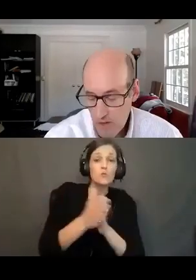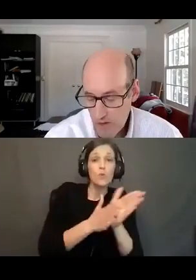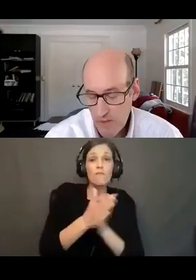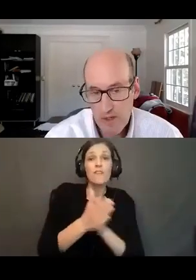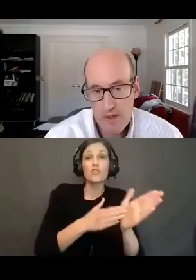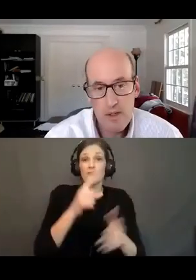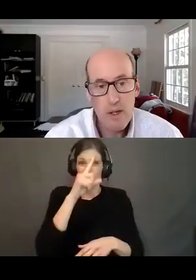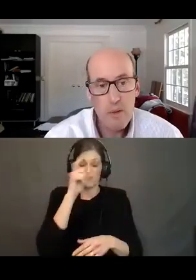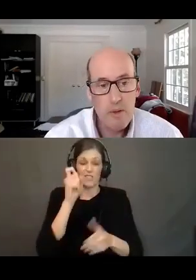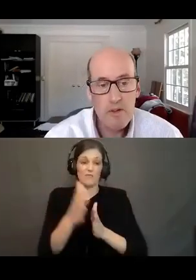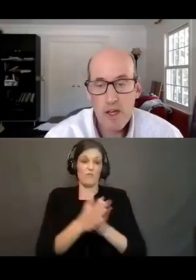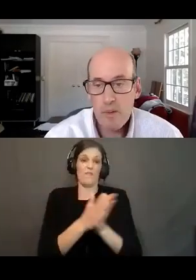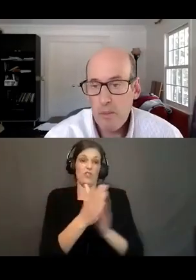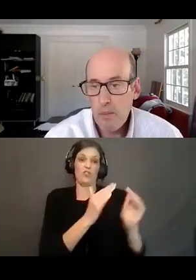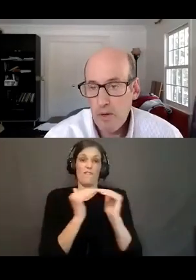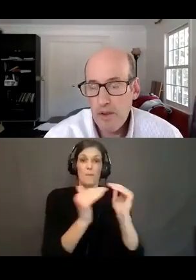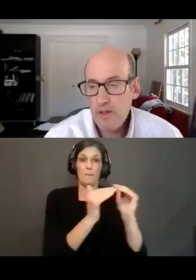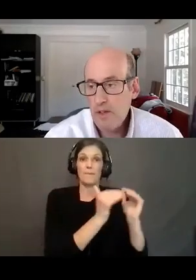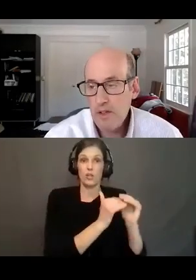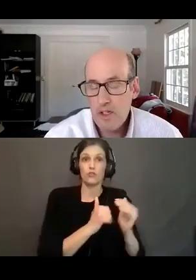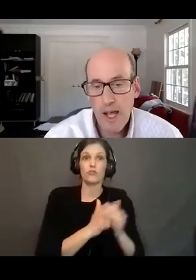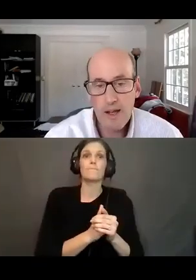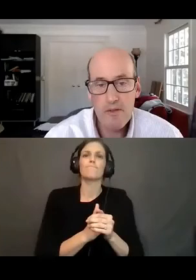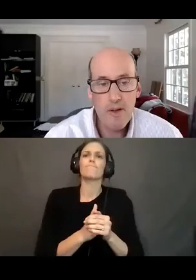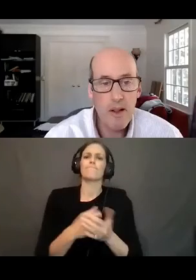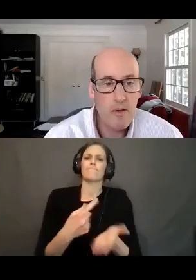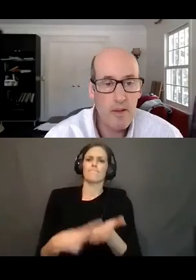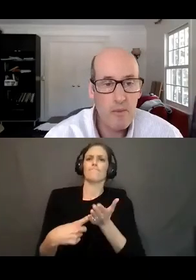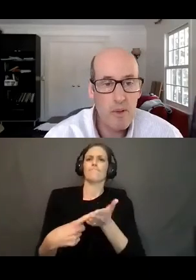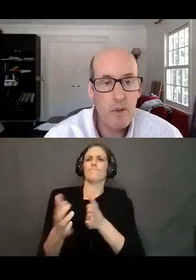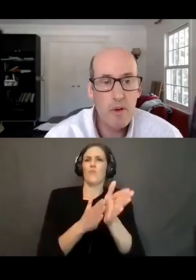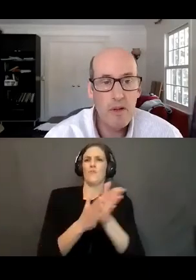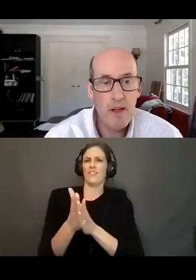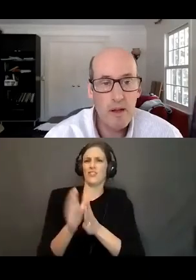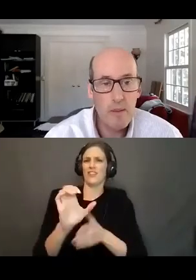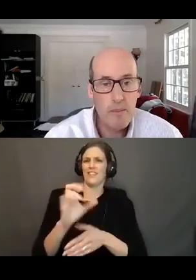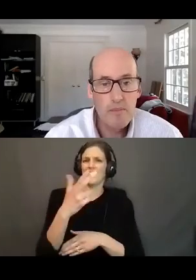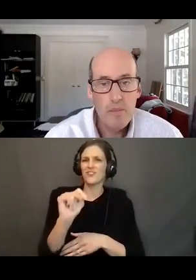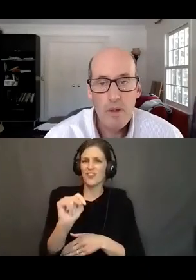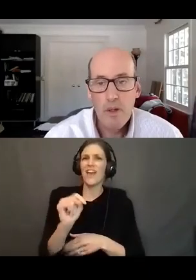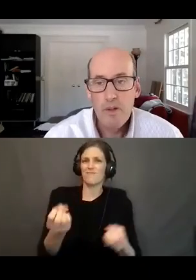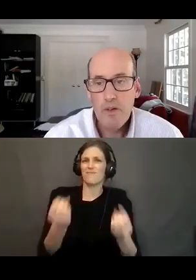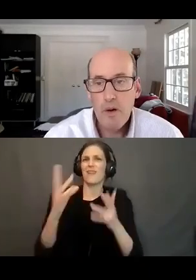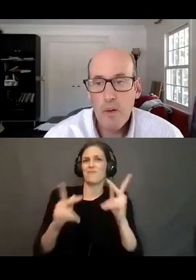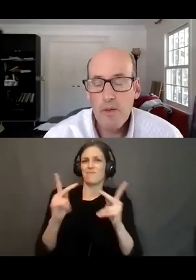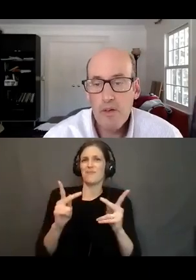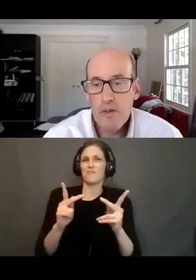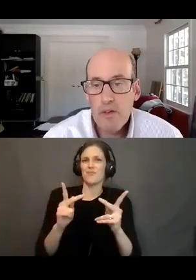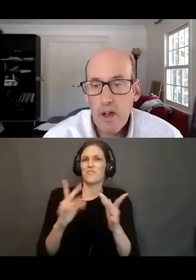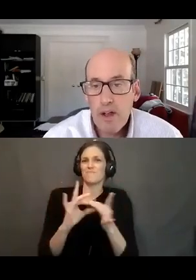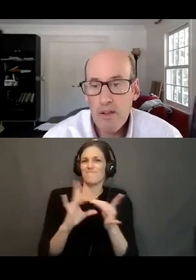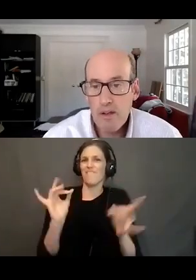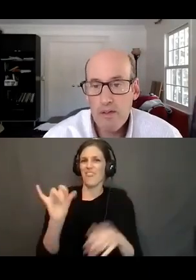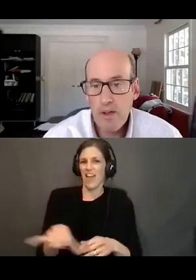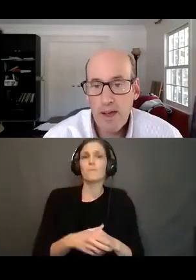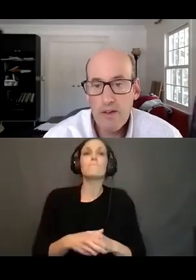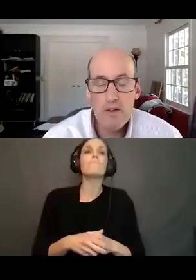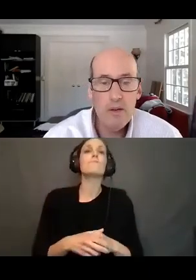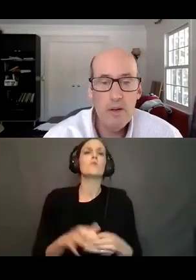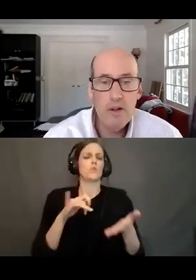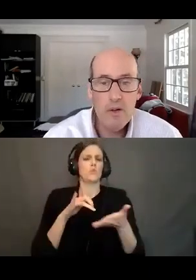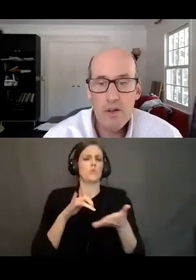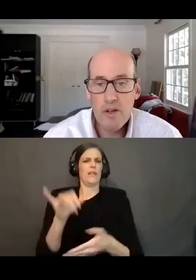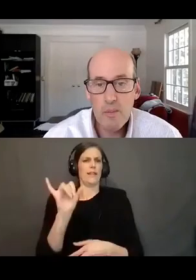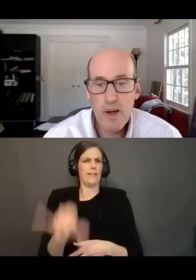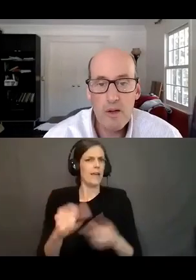motivation of course mates. We've been talking about motivation in the chat. I followed a lot of people bring that up. So to study this, to